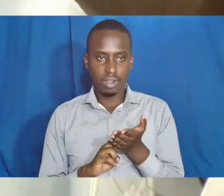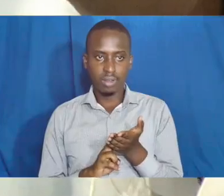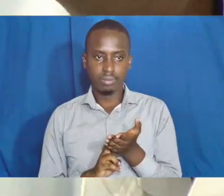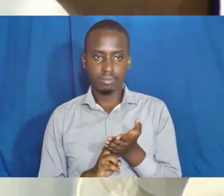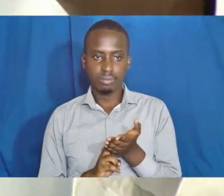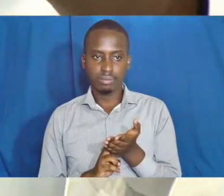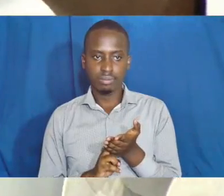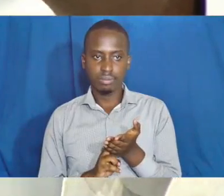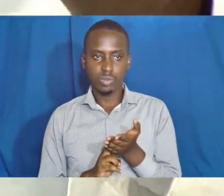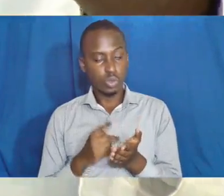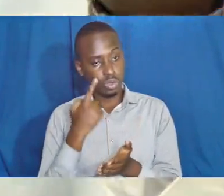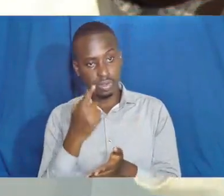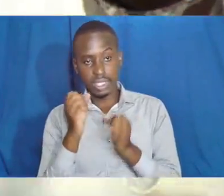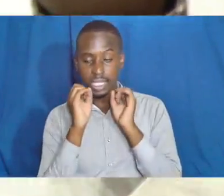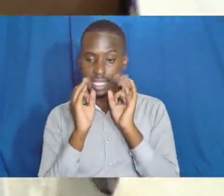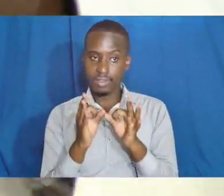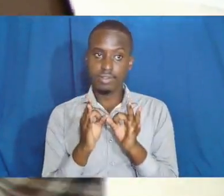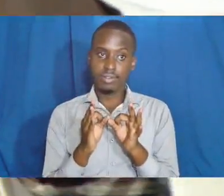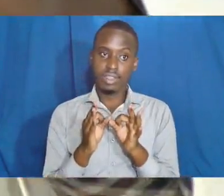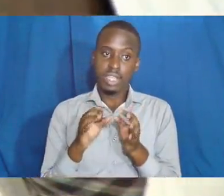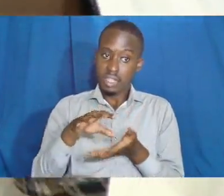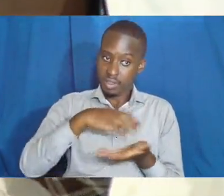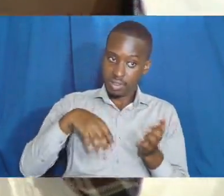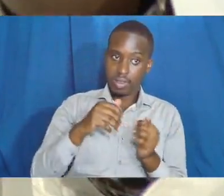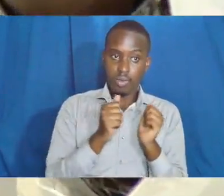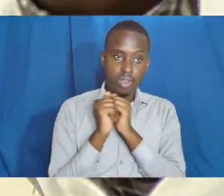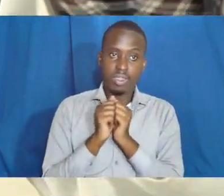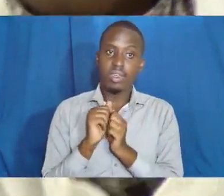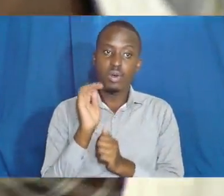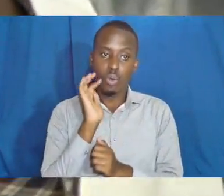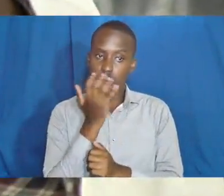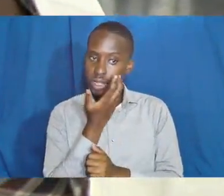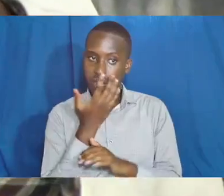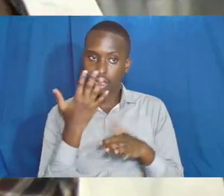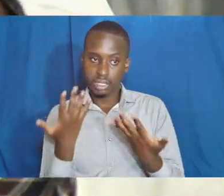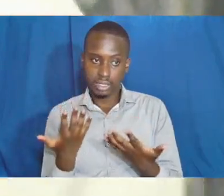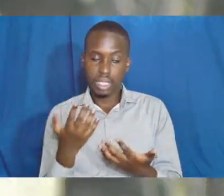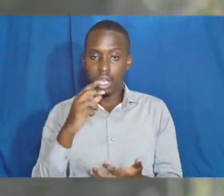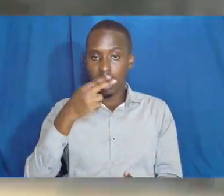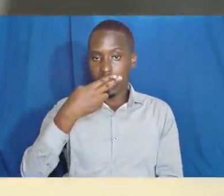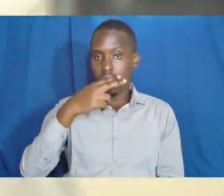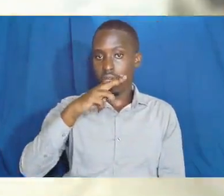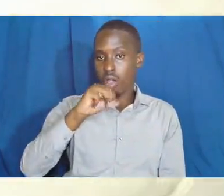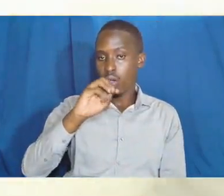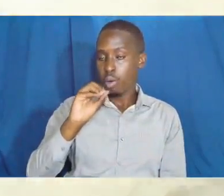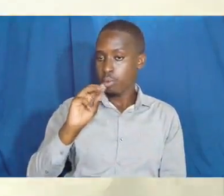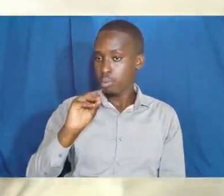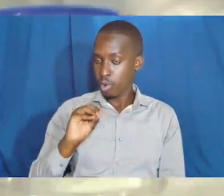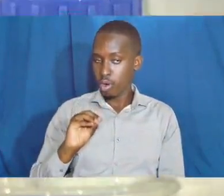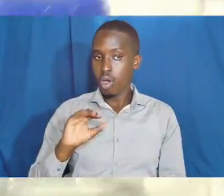to see whether it mixes with water, whether it is heterogeneous